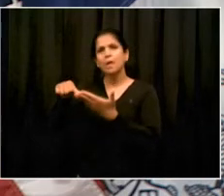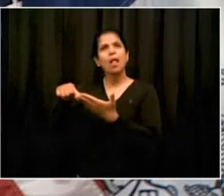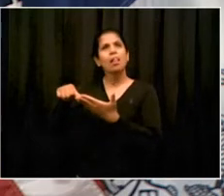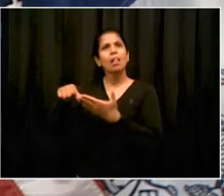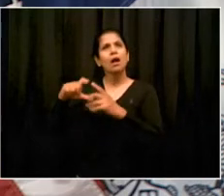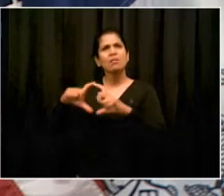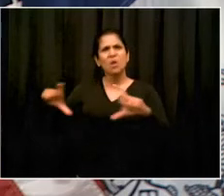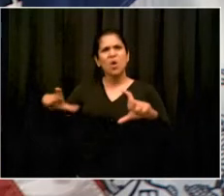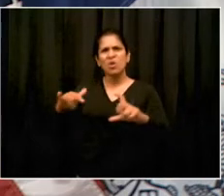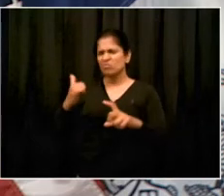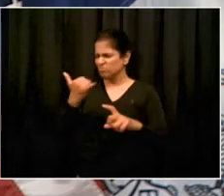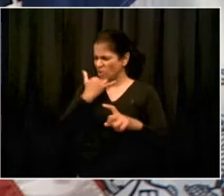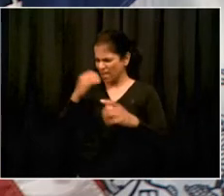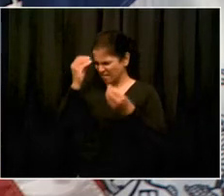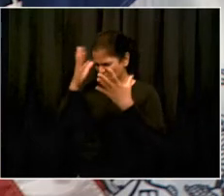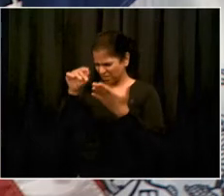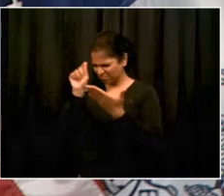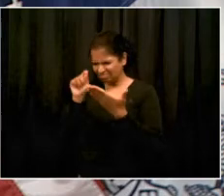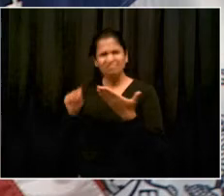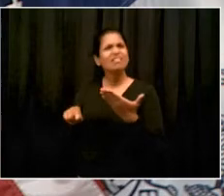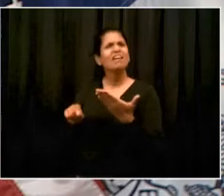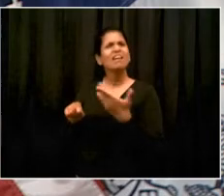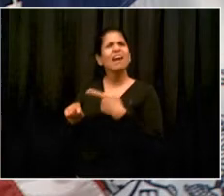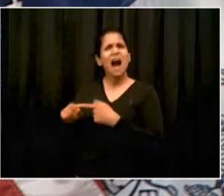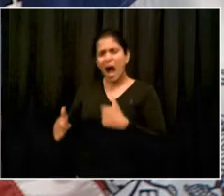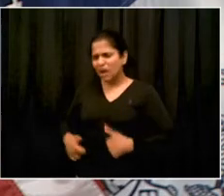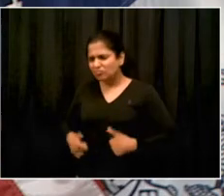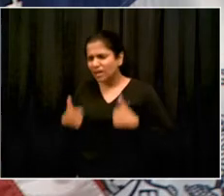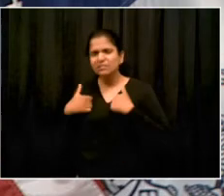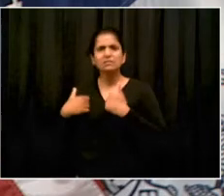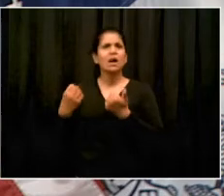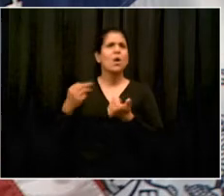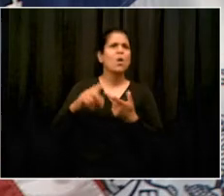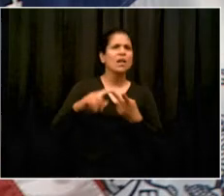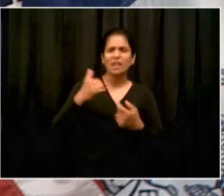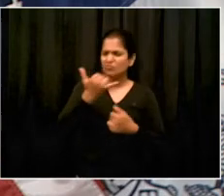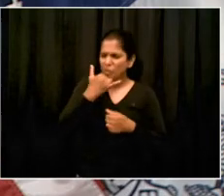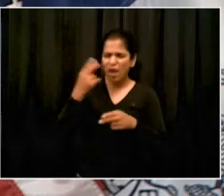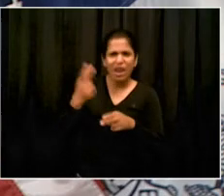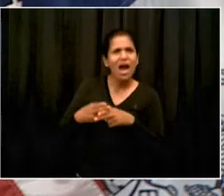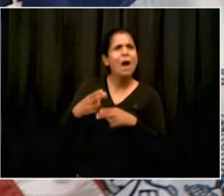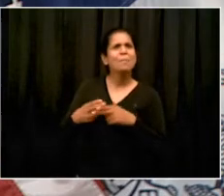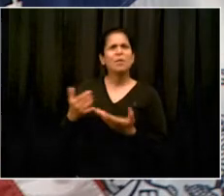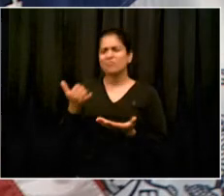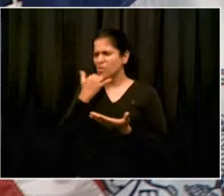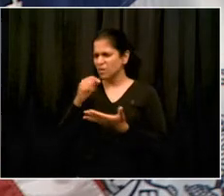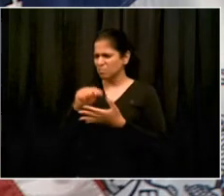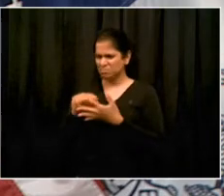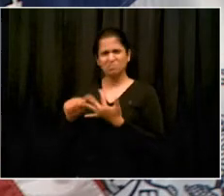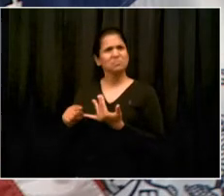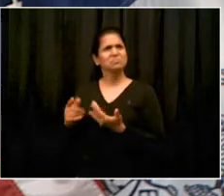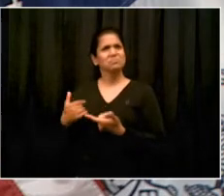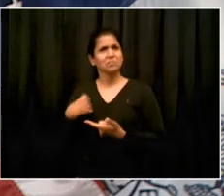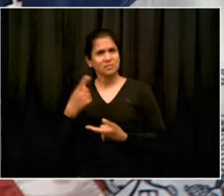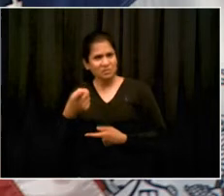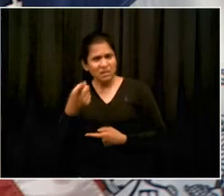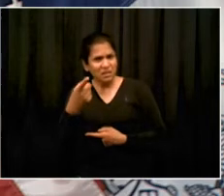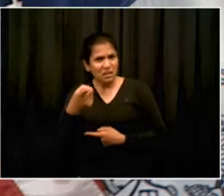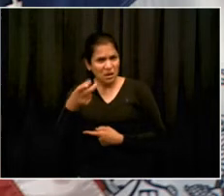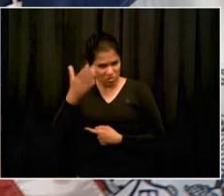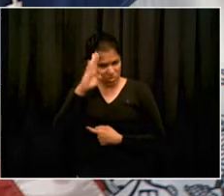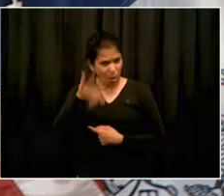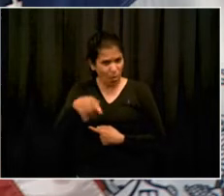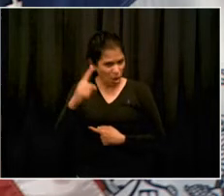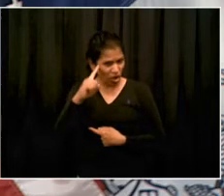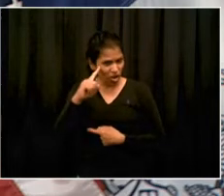People in your old neighborhood are being impacted. I'm wondering if you've heard about it, what's your reaction? What's your message to voters?